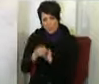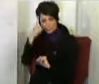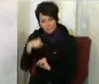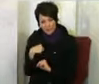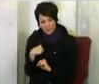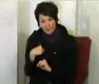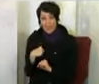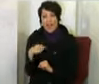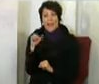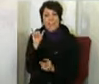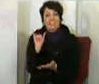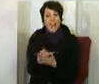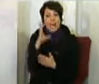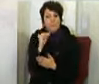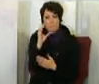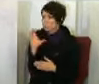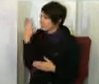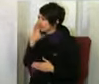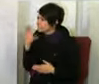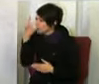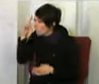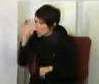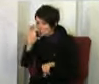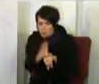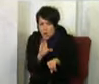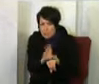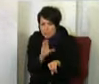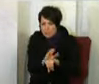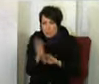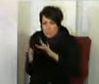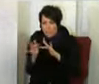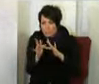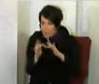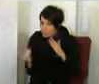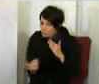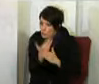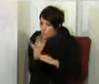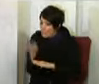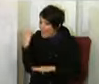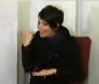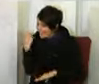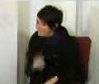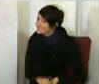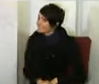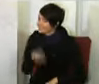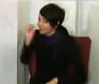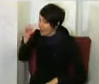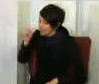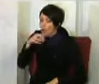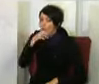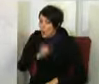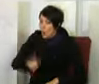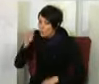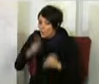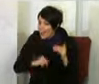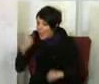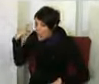After that experience, I went in search of a church. The internet was fairly new back then. Yes, I'm a lot older than I